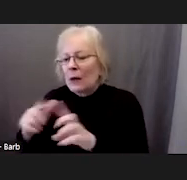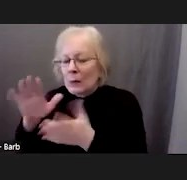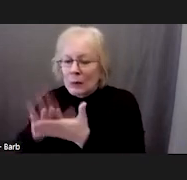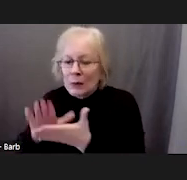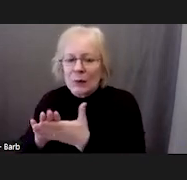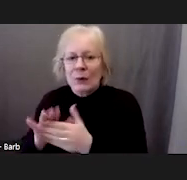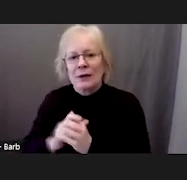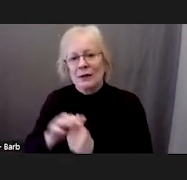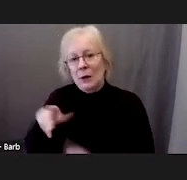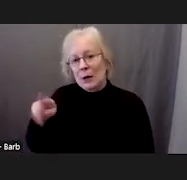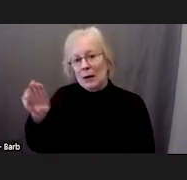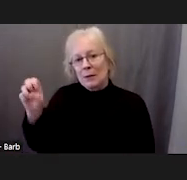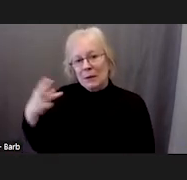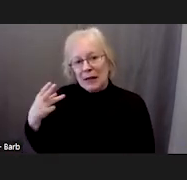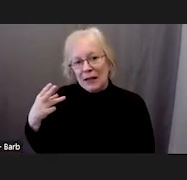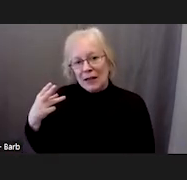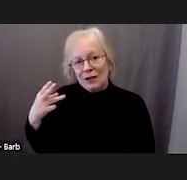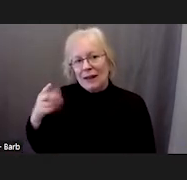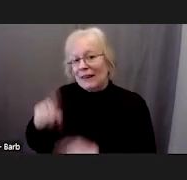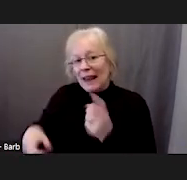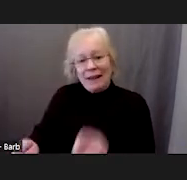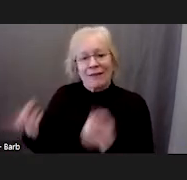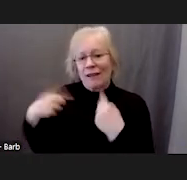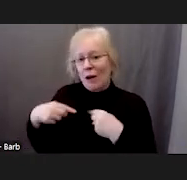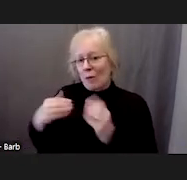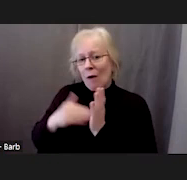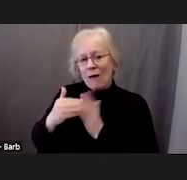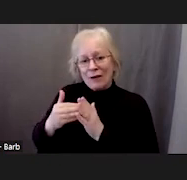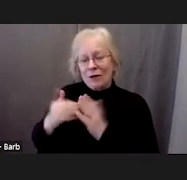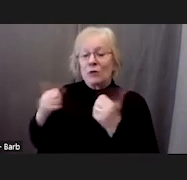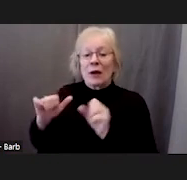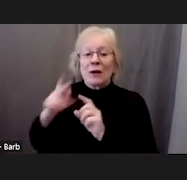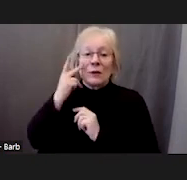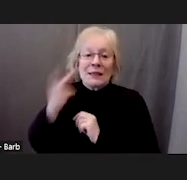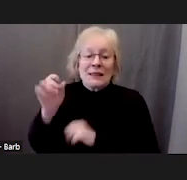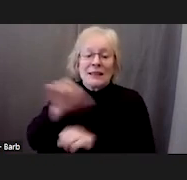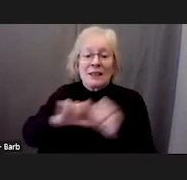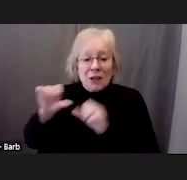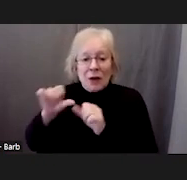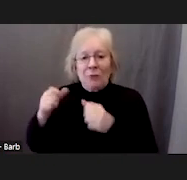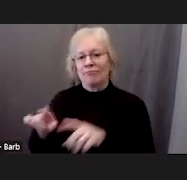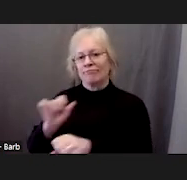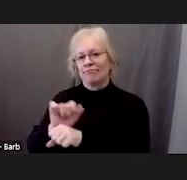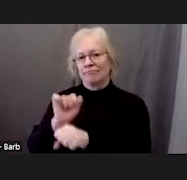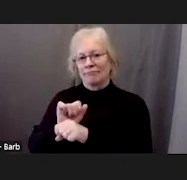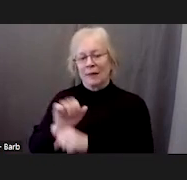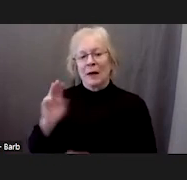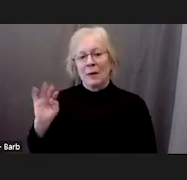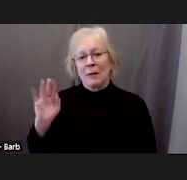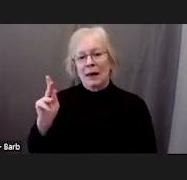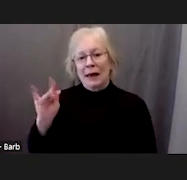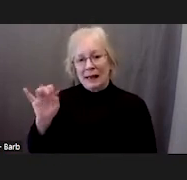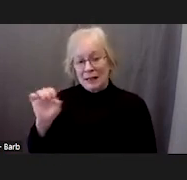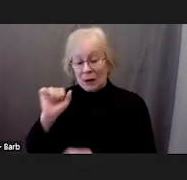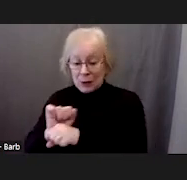and stuff. So Peach is not able to come out a lot. So they try to see each other at work most of the time, because Mackenzie works